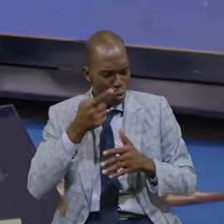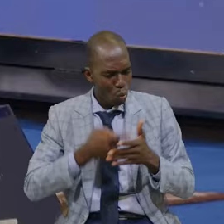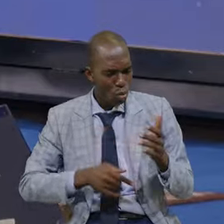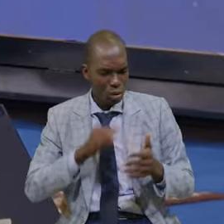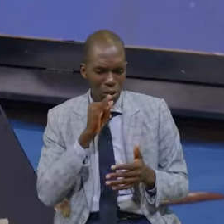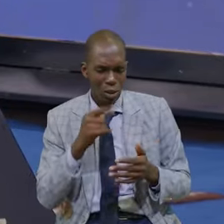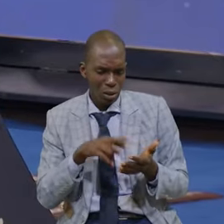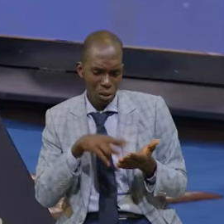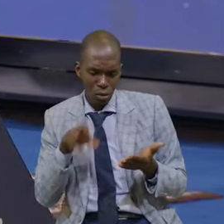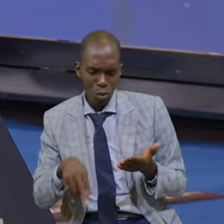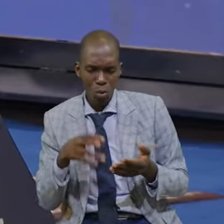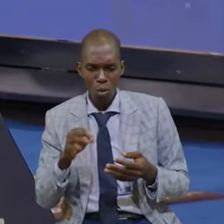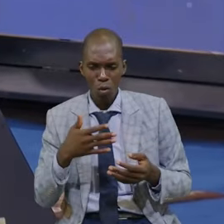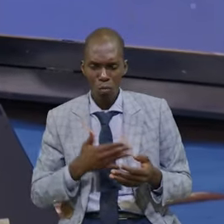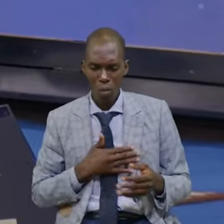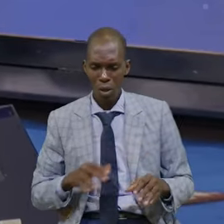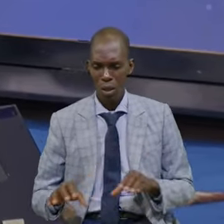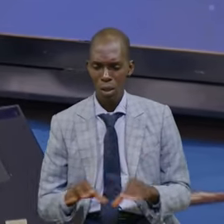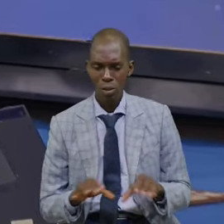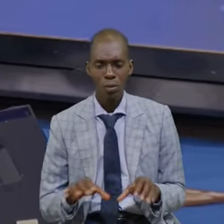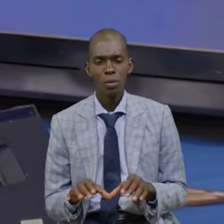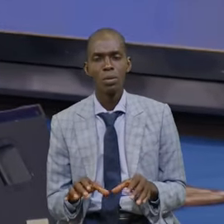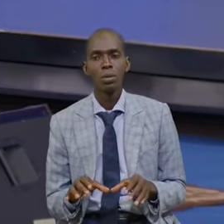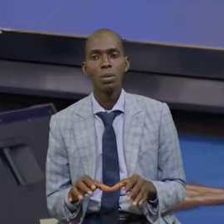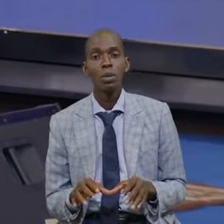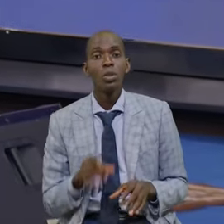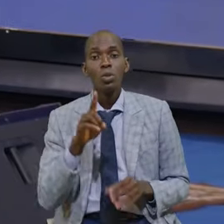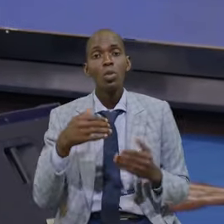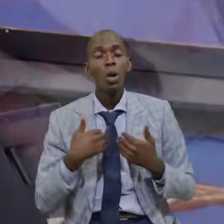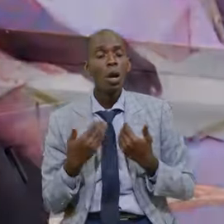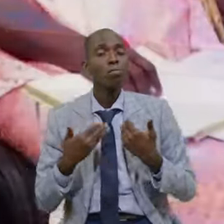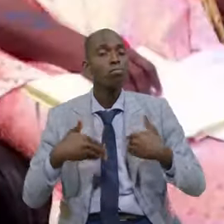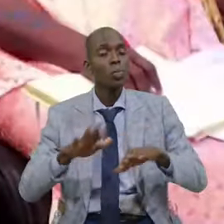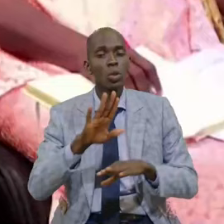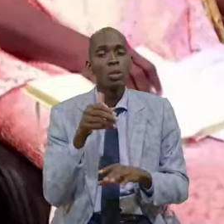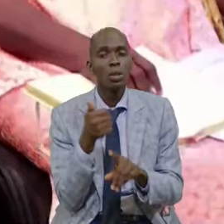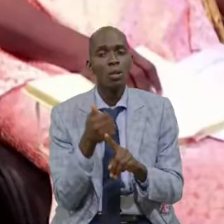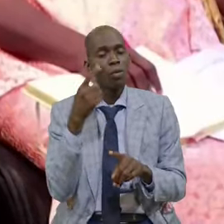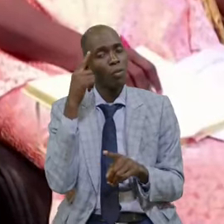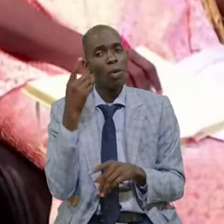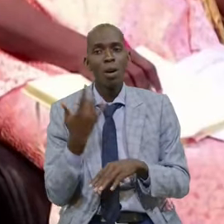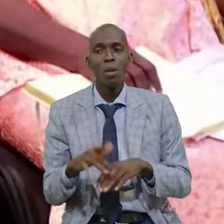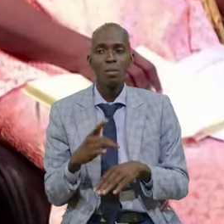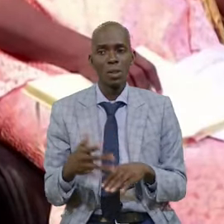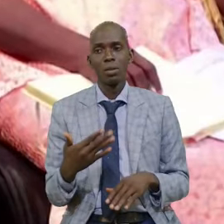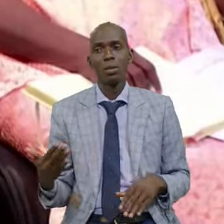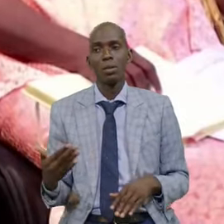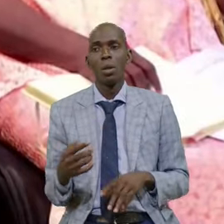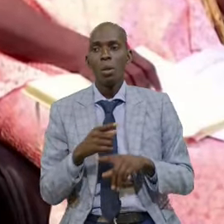the action of my hand? Ye have sold yourselves for naught. But thank God, we